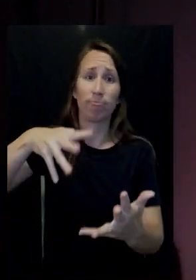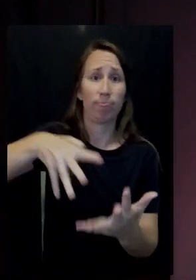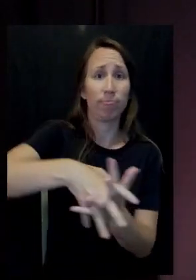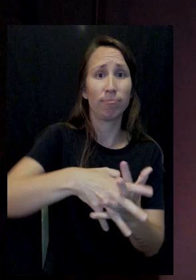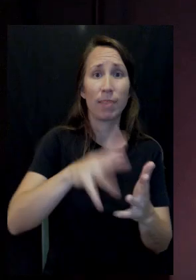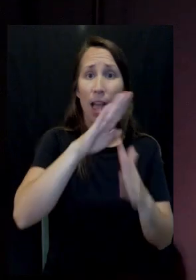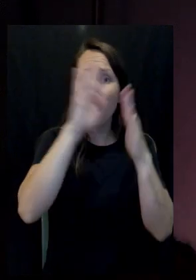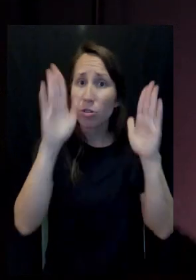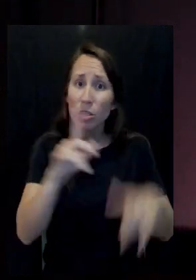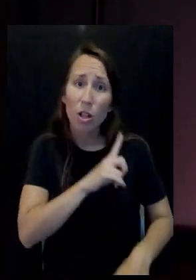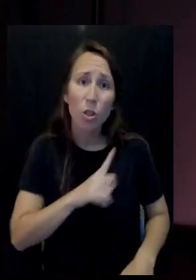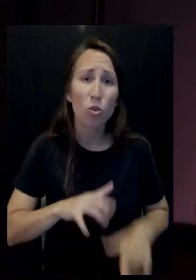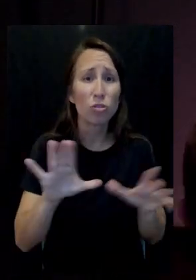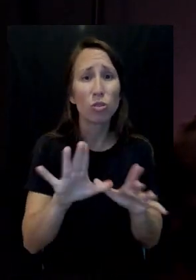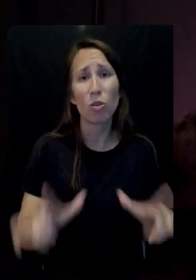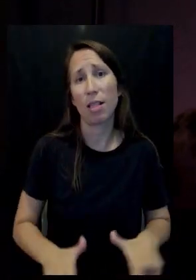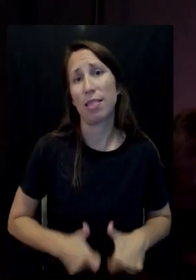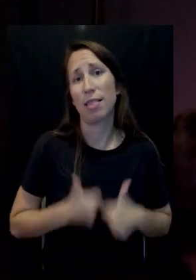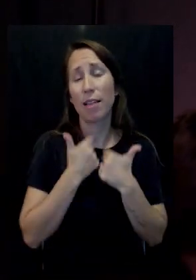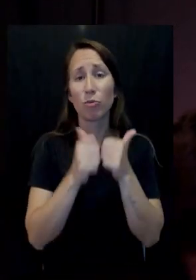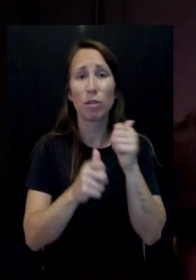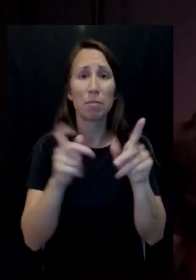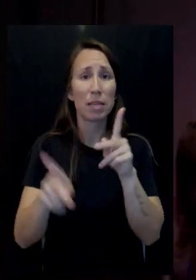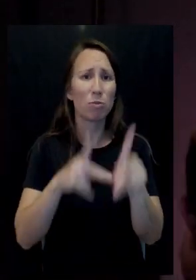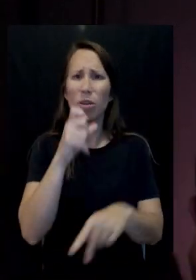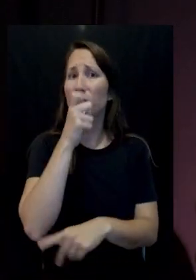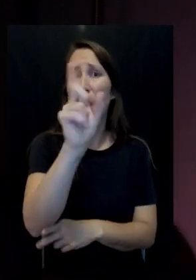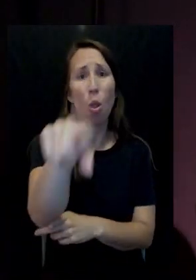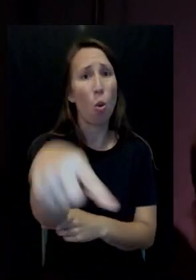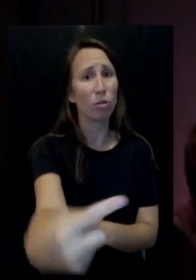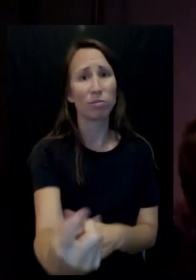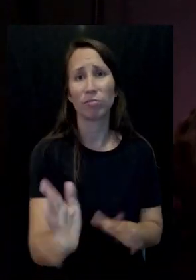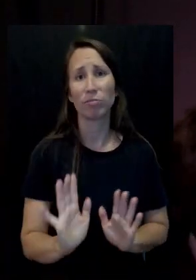Lord. Doing life with people, not doing life alone.